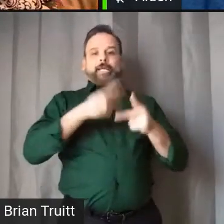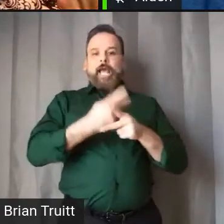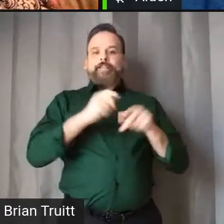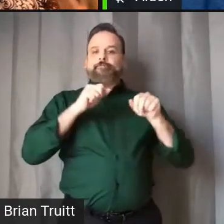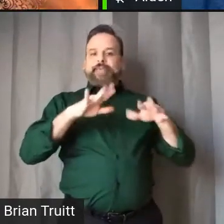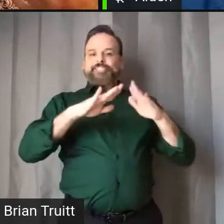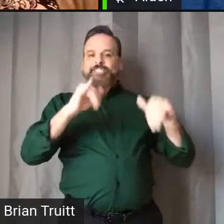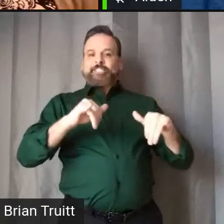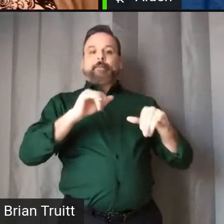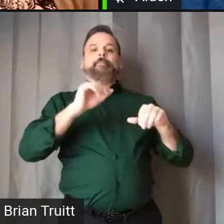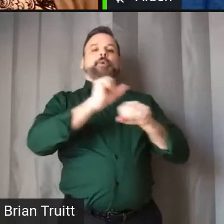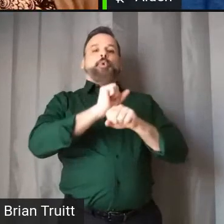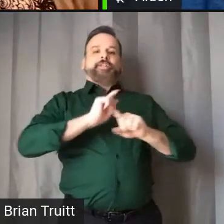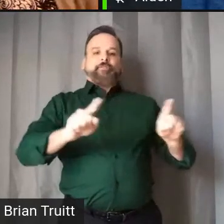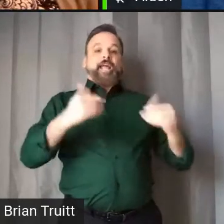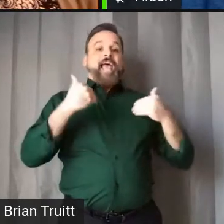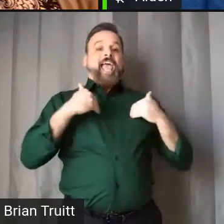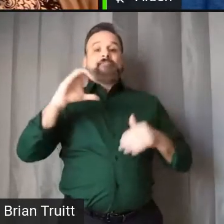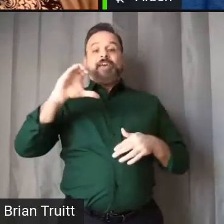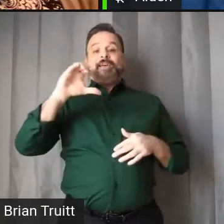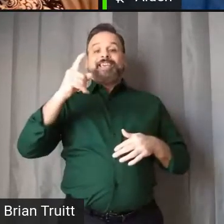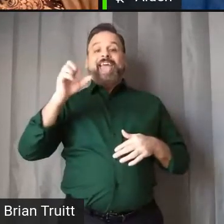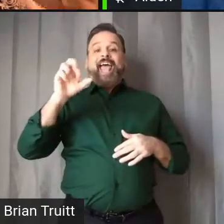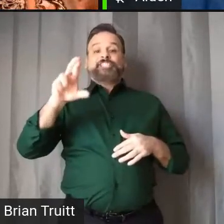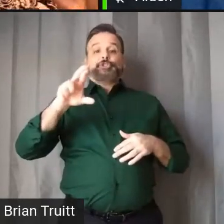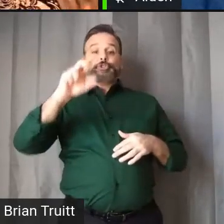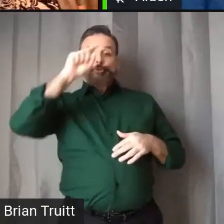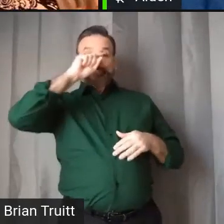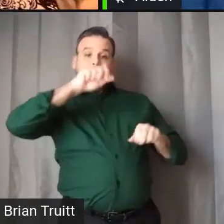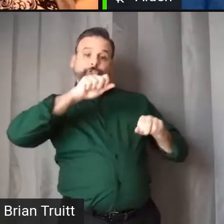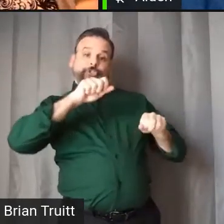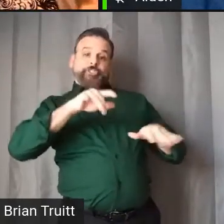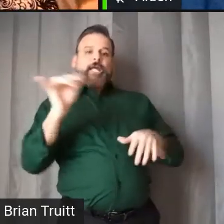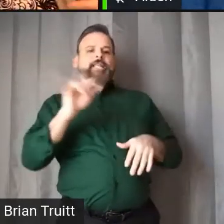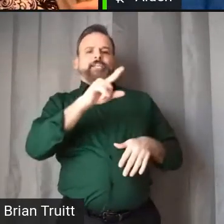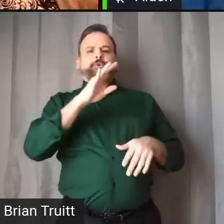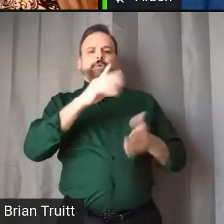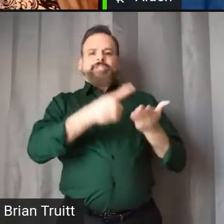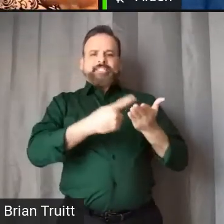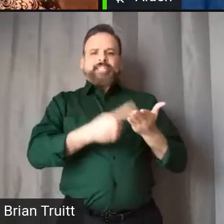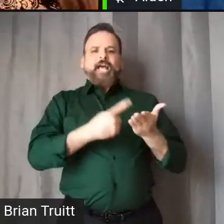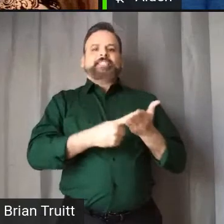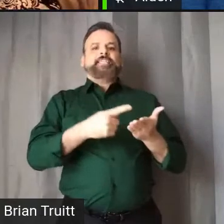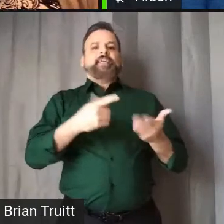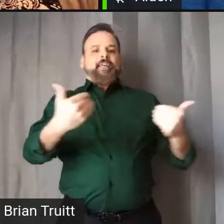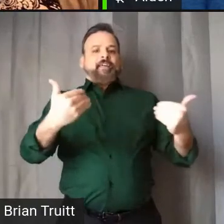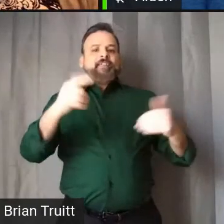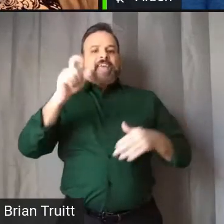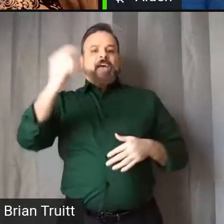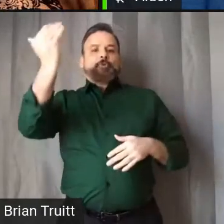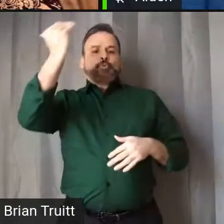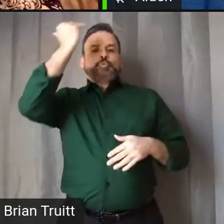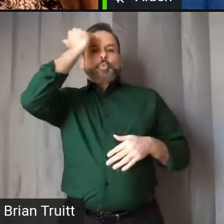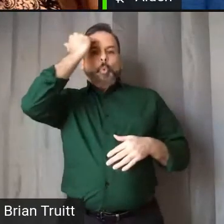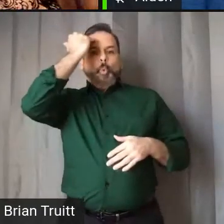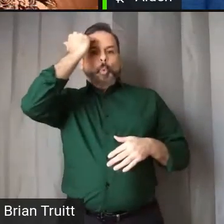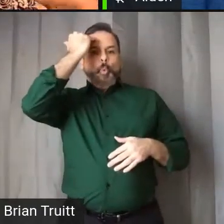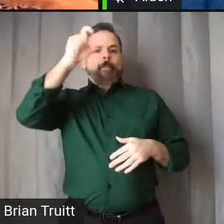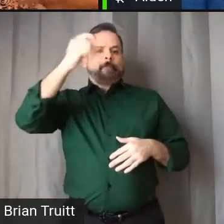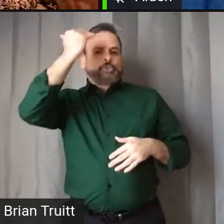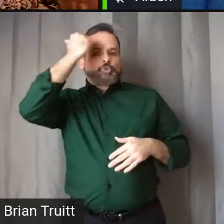ways. So I have caster witches, which a little bit like what you were talking about, Andrew, they're, you know, they have to know how it works